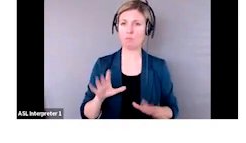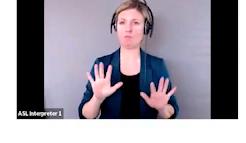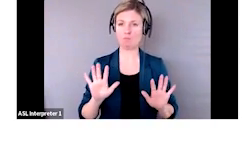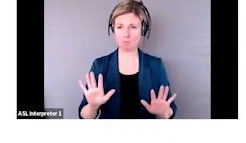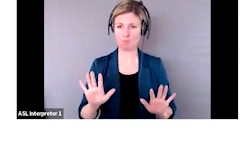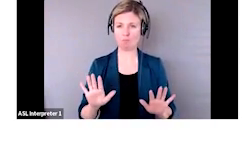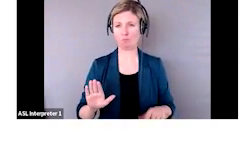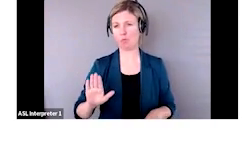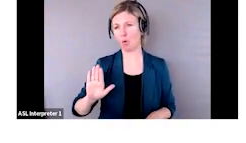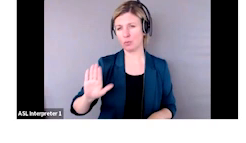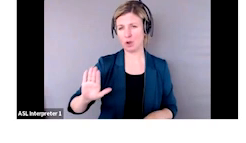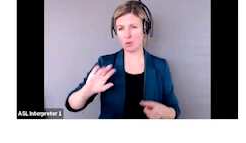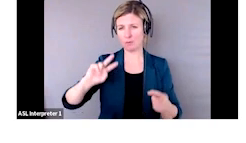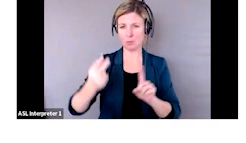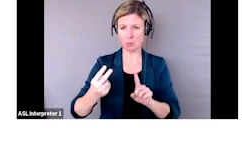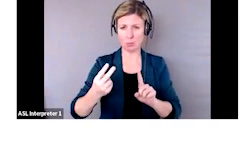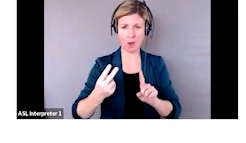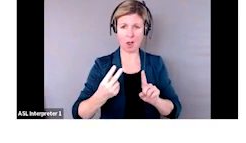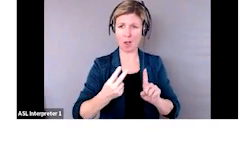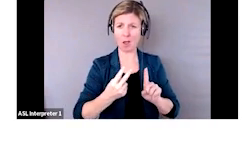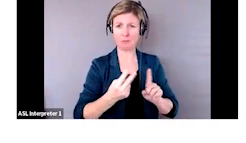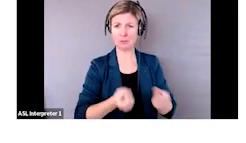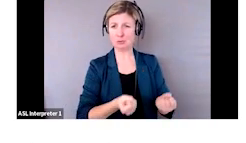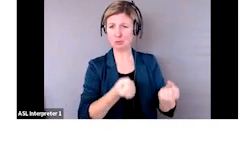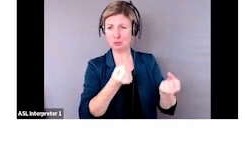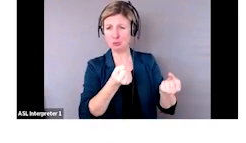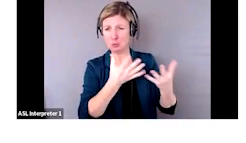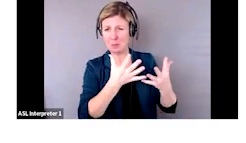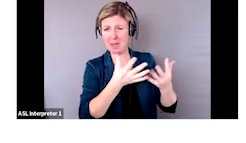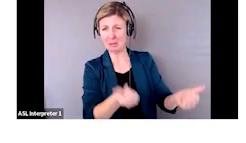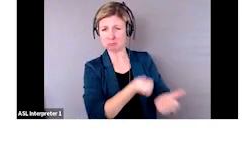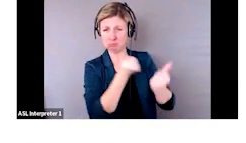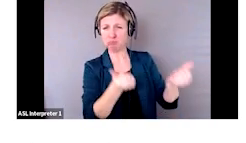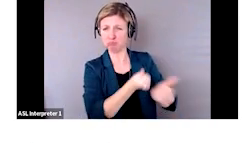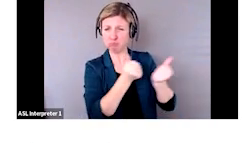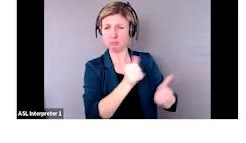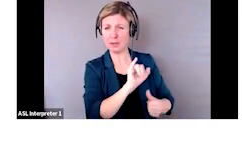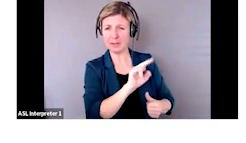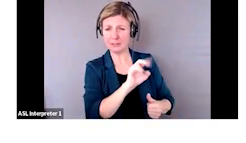enough inventory and trying to get that one-day prime shipping to customers.